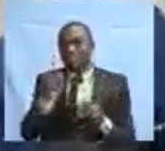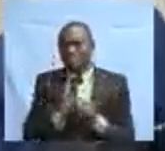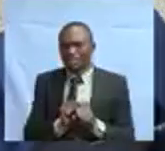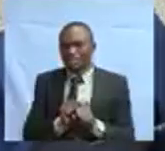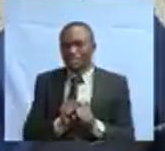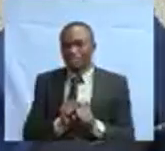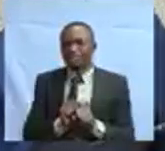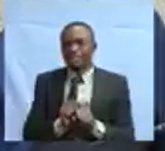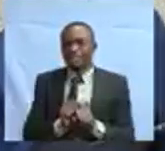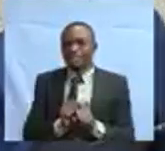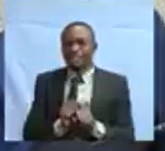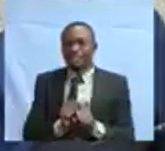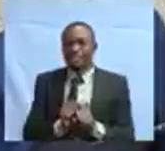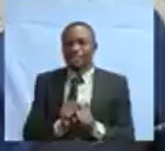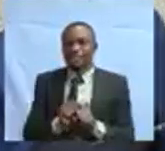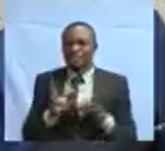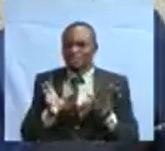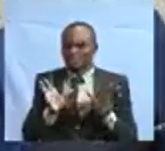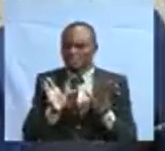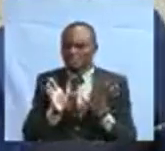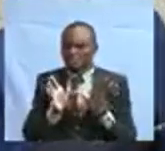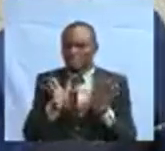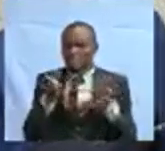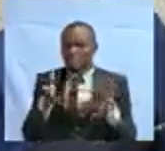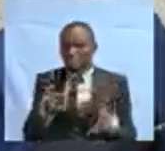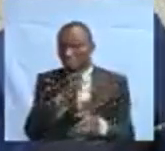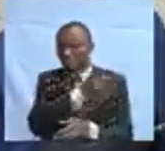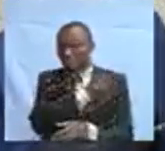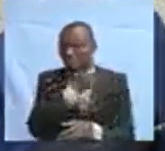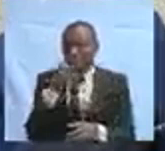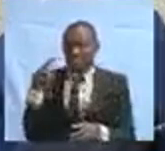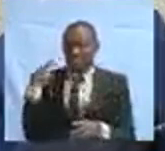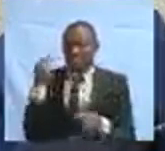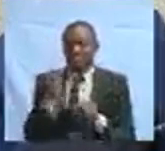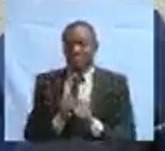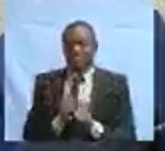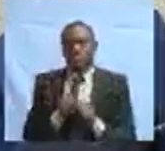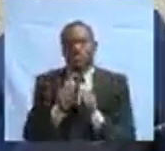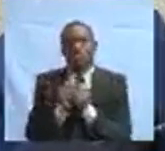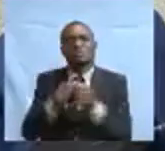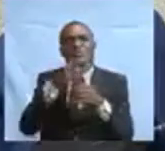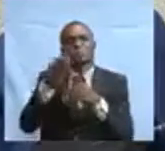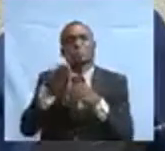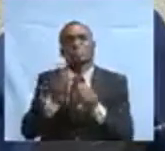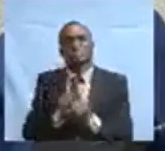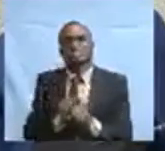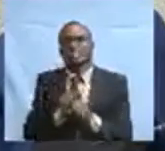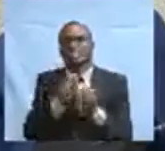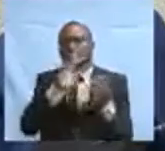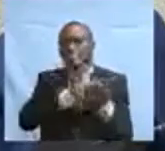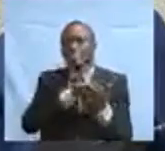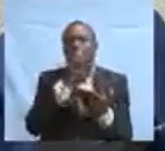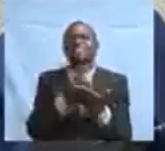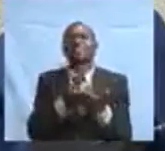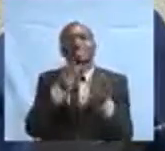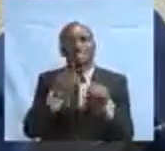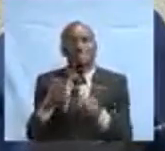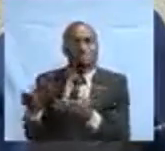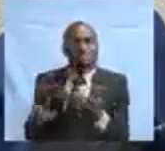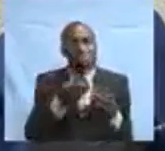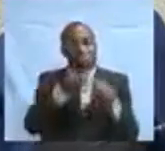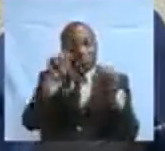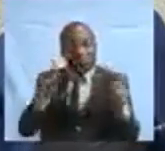to be pushing on the floor of this house without tangible evidence which he can lay on the